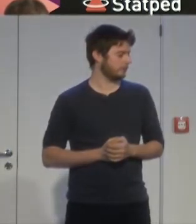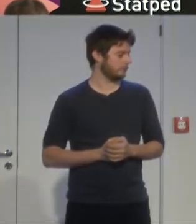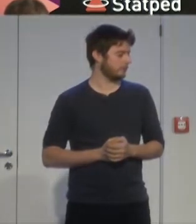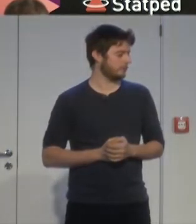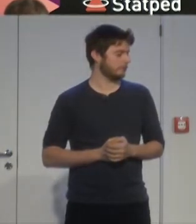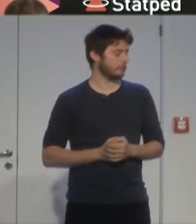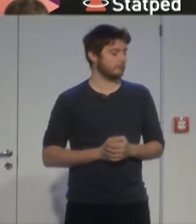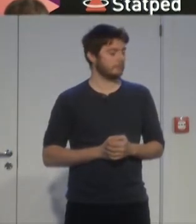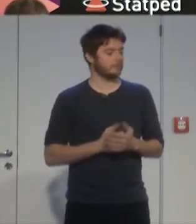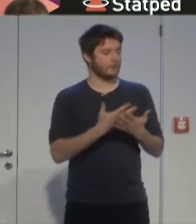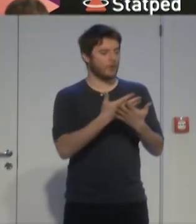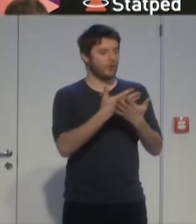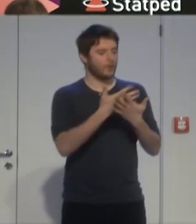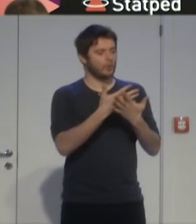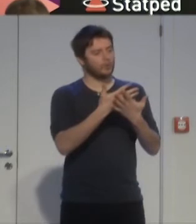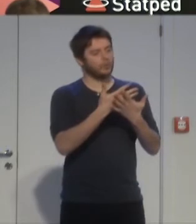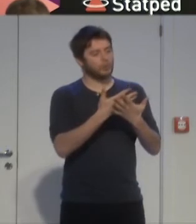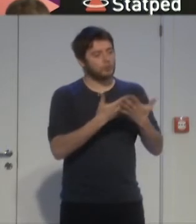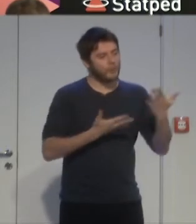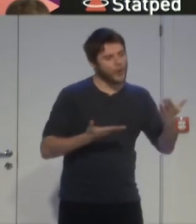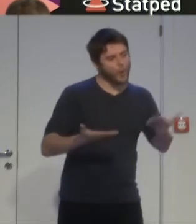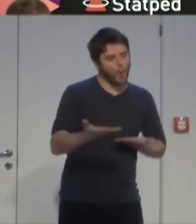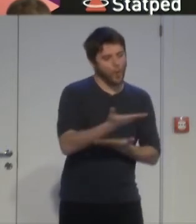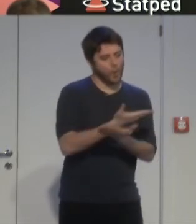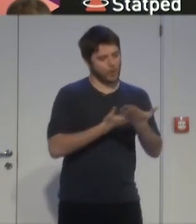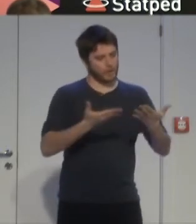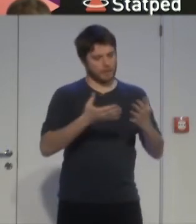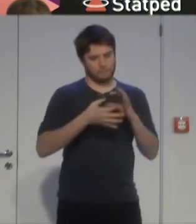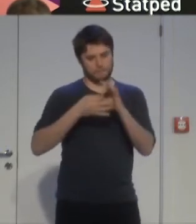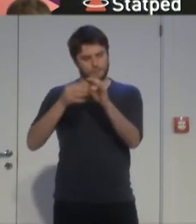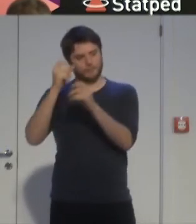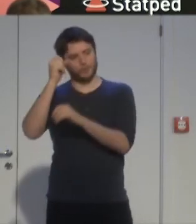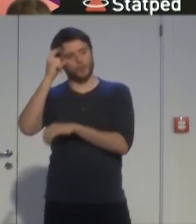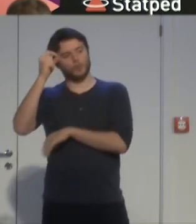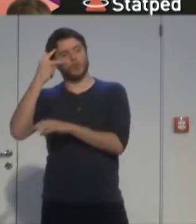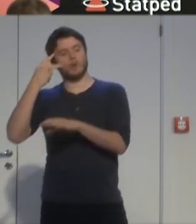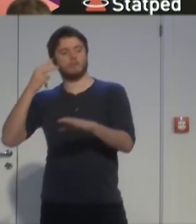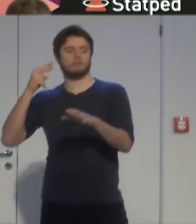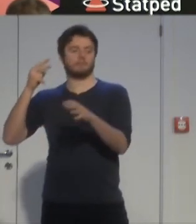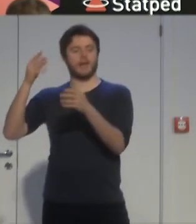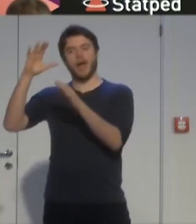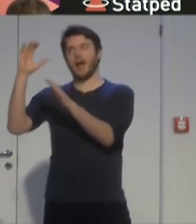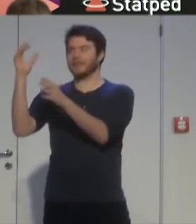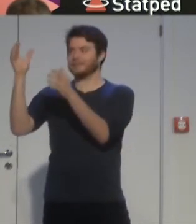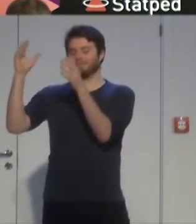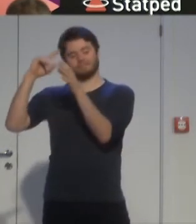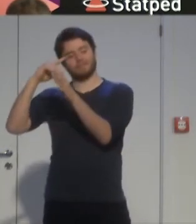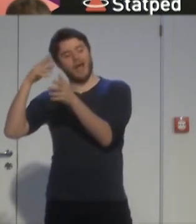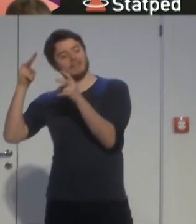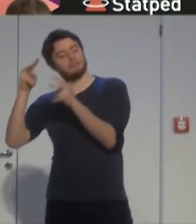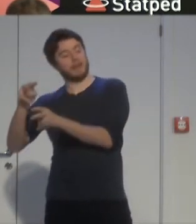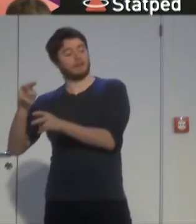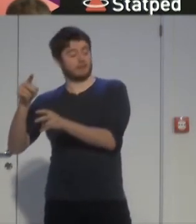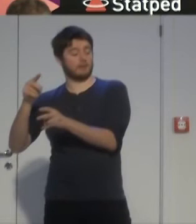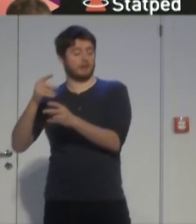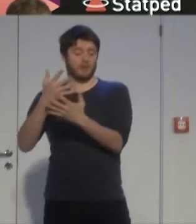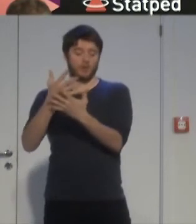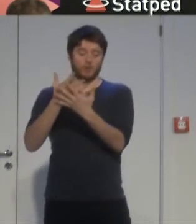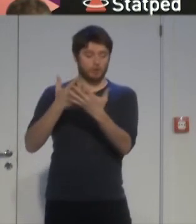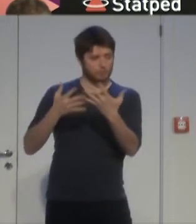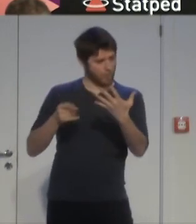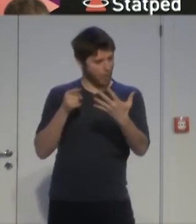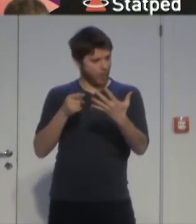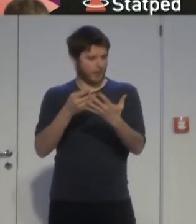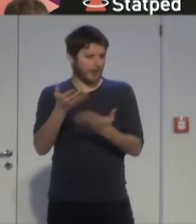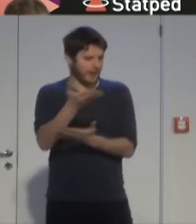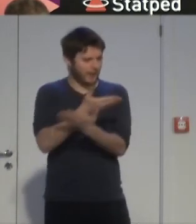So languaging connects to a socio-cultural perspective on language. Languaging has to do with language as